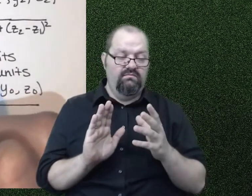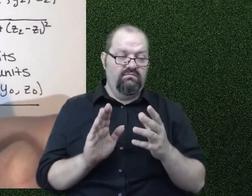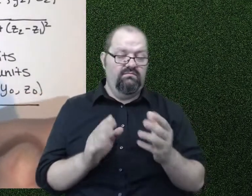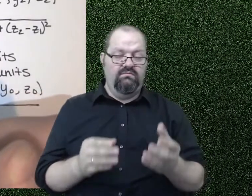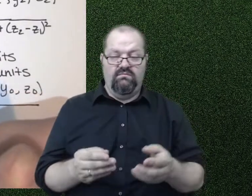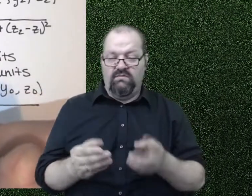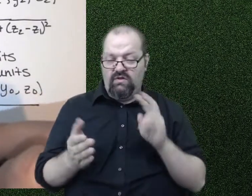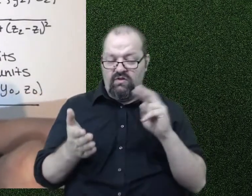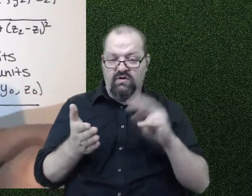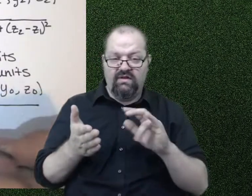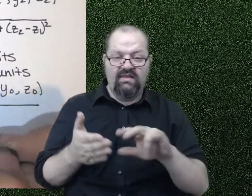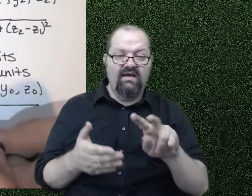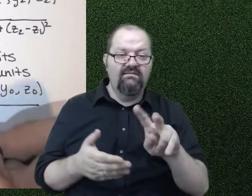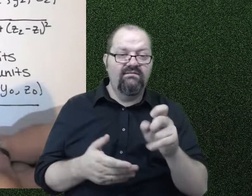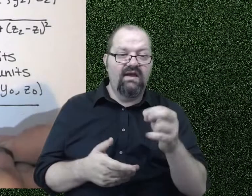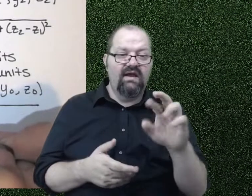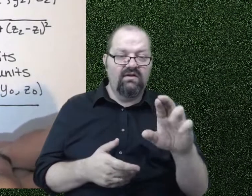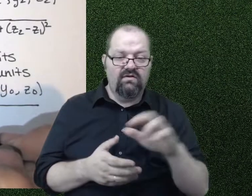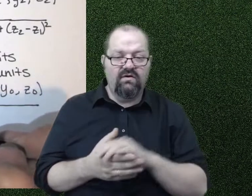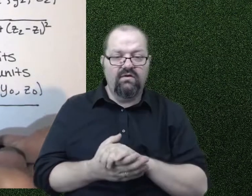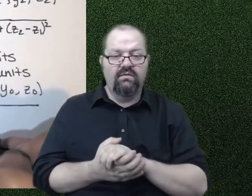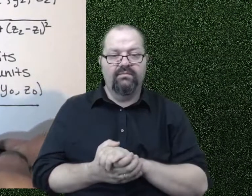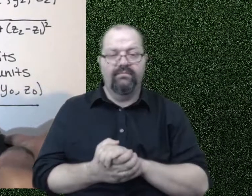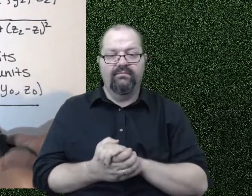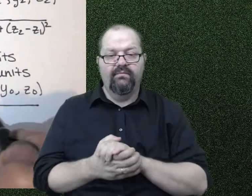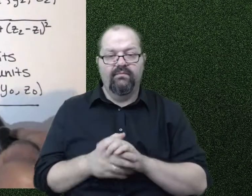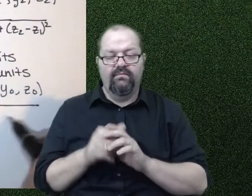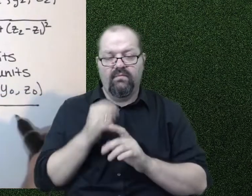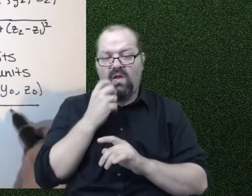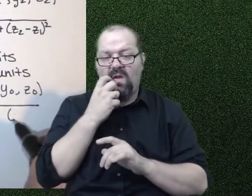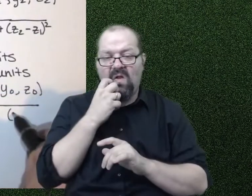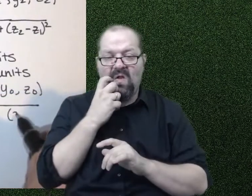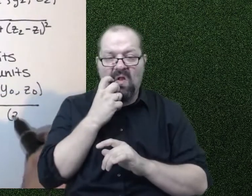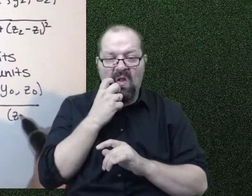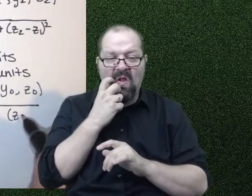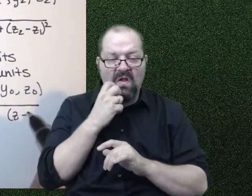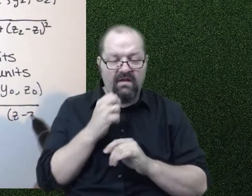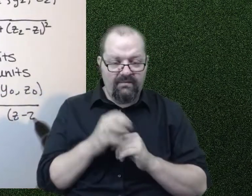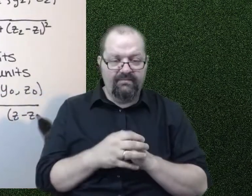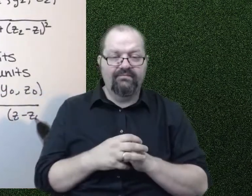x minus x naught, y minus y naught, and z minus z naught.